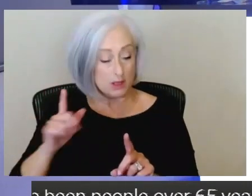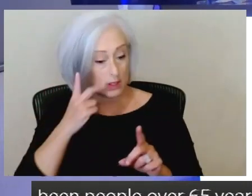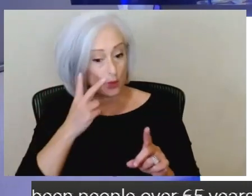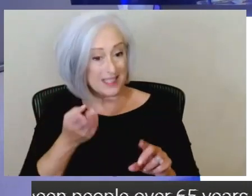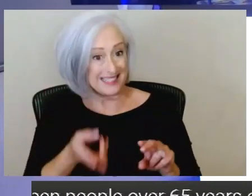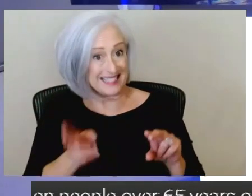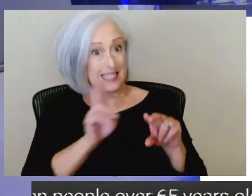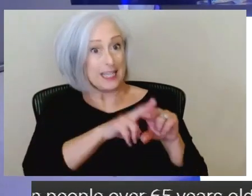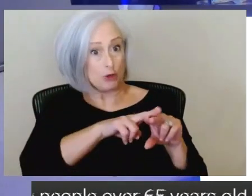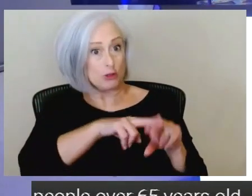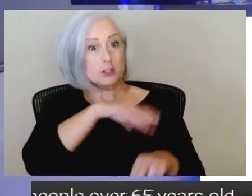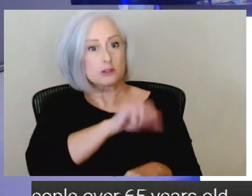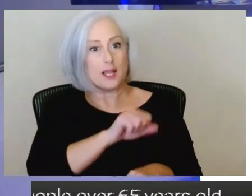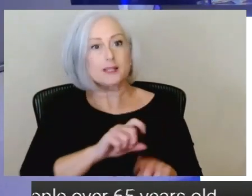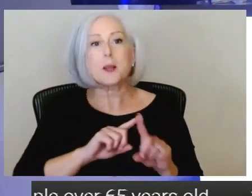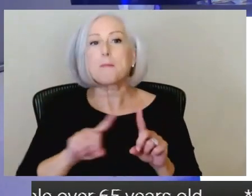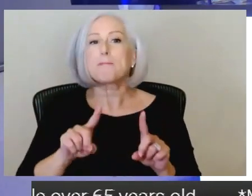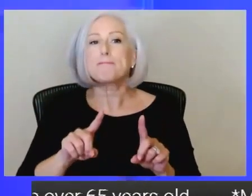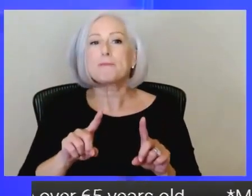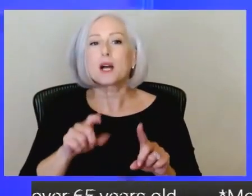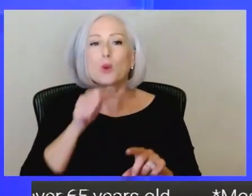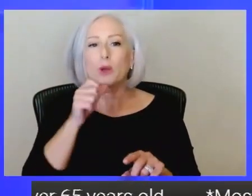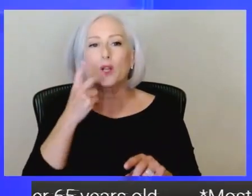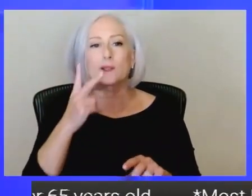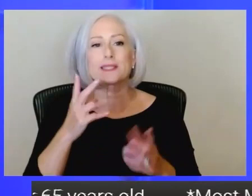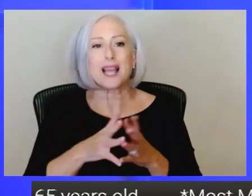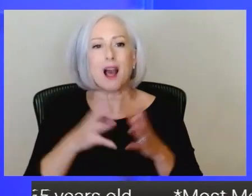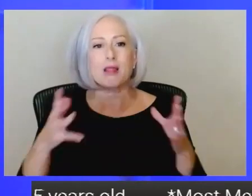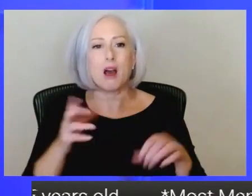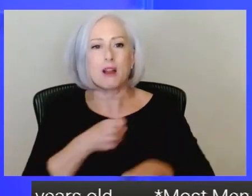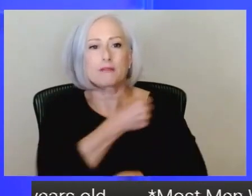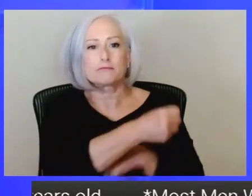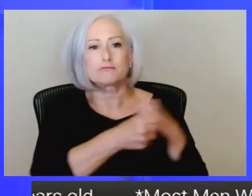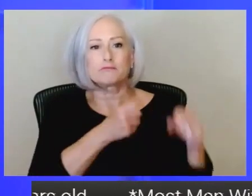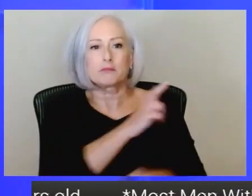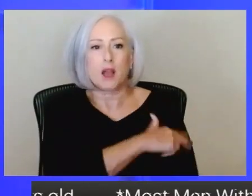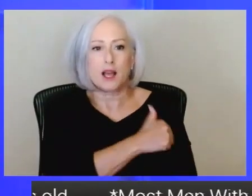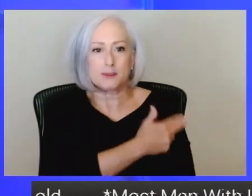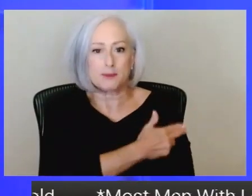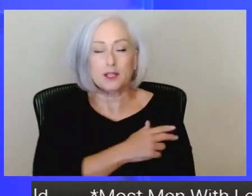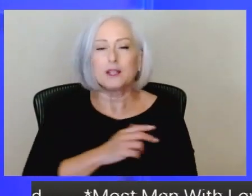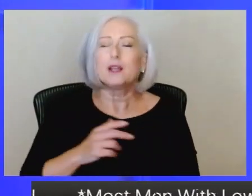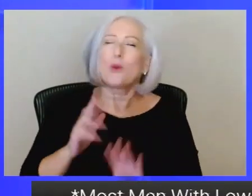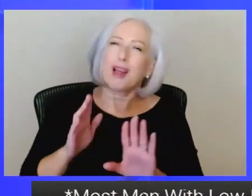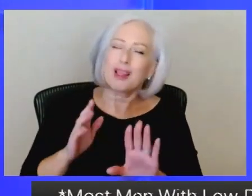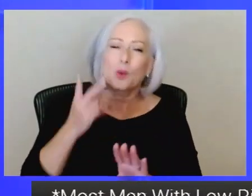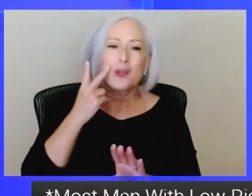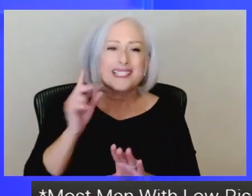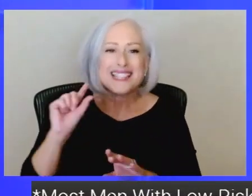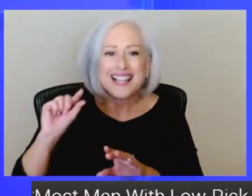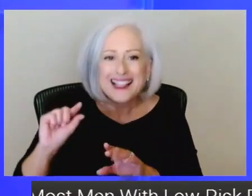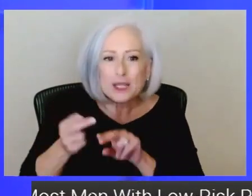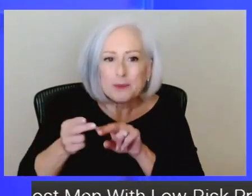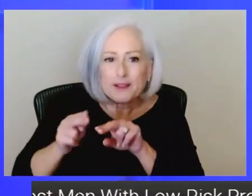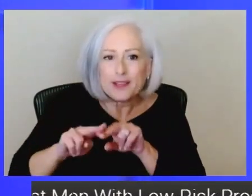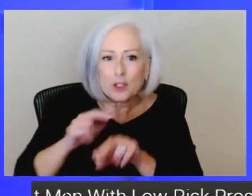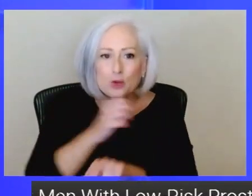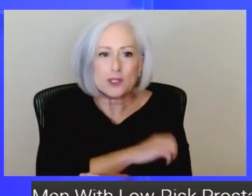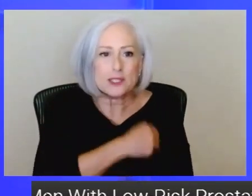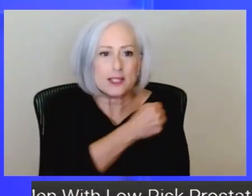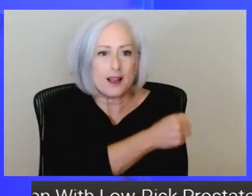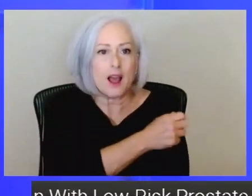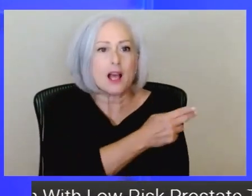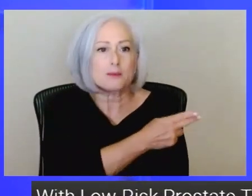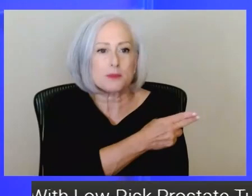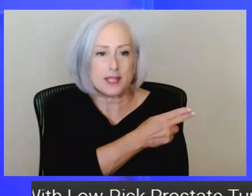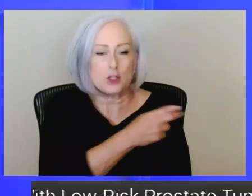yet. That's not completely true. We are seeing a slight rise in hospitalizations, but nowhere near what it was like before. Right now, the case count